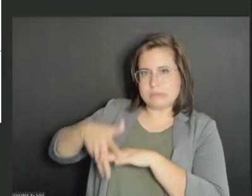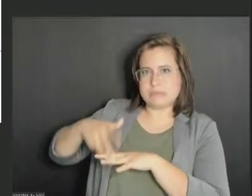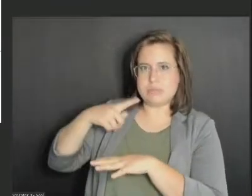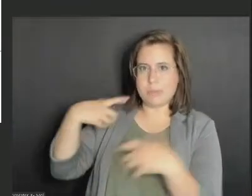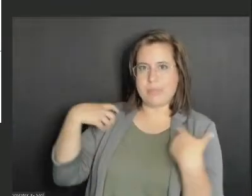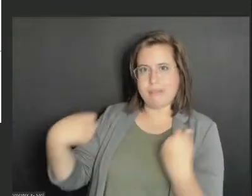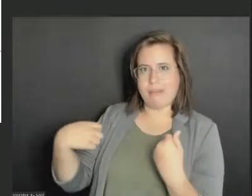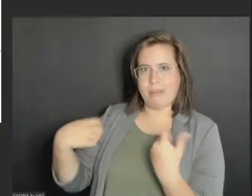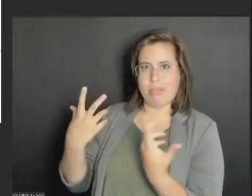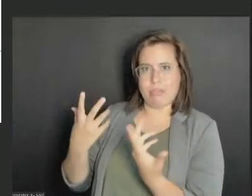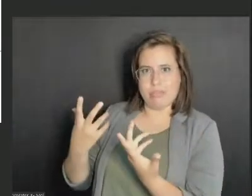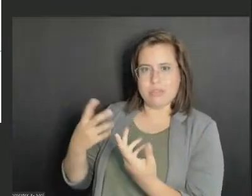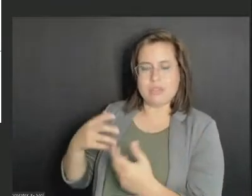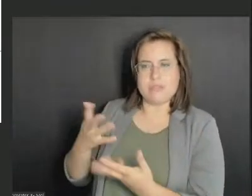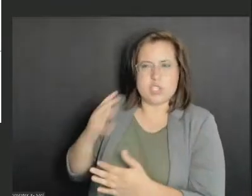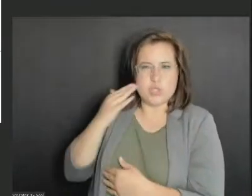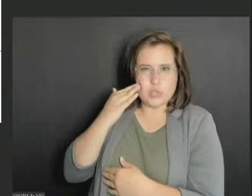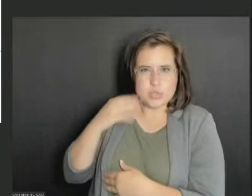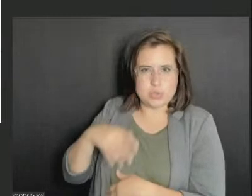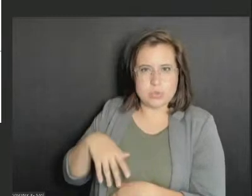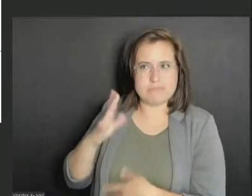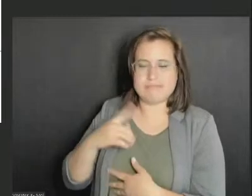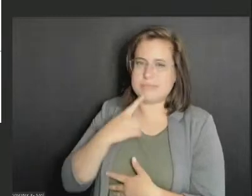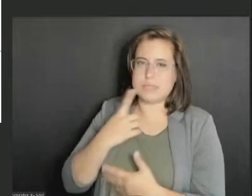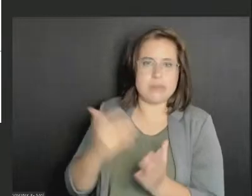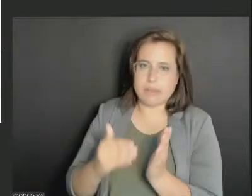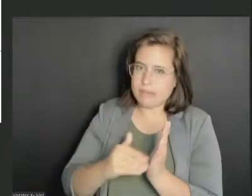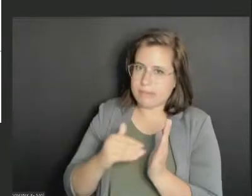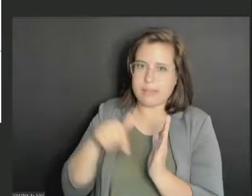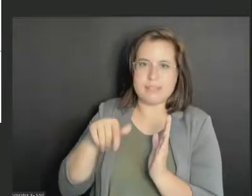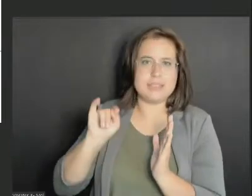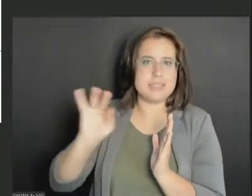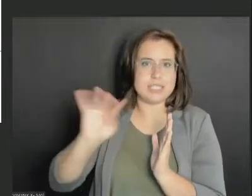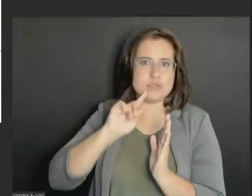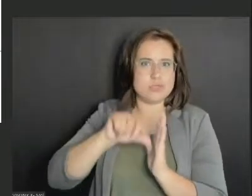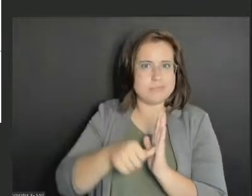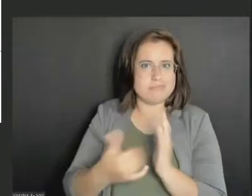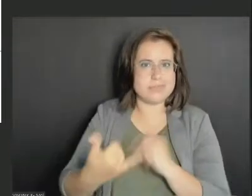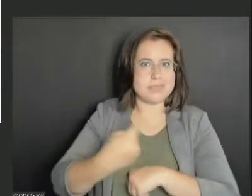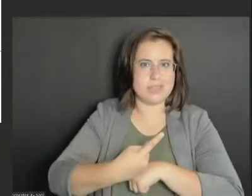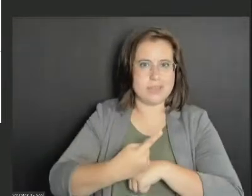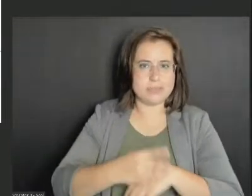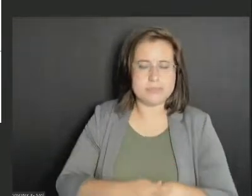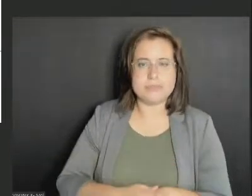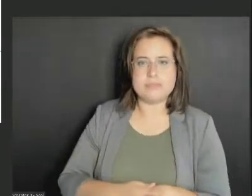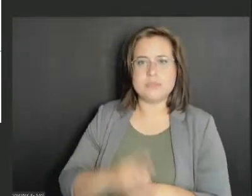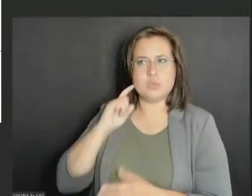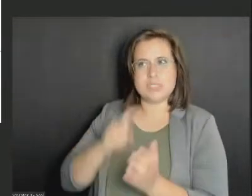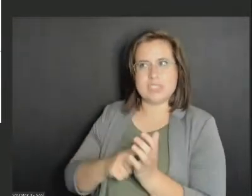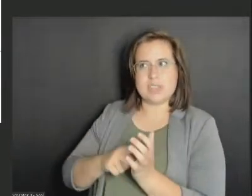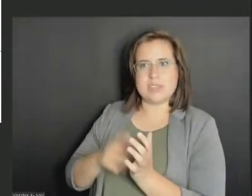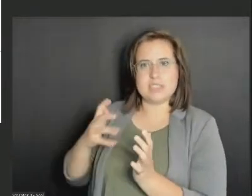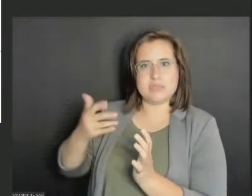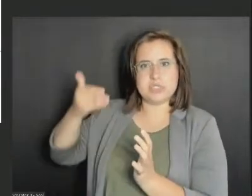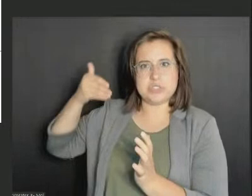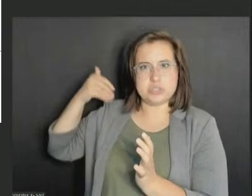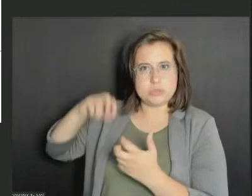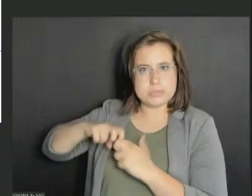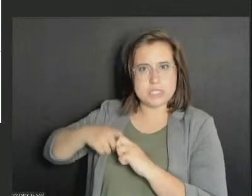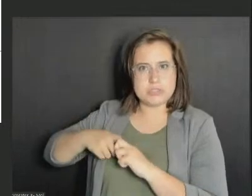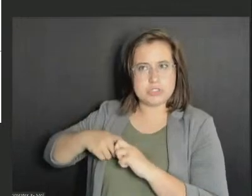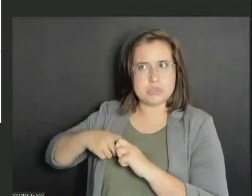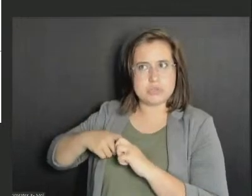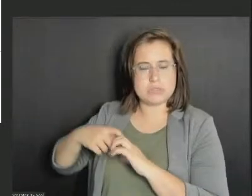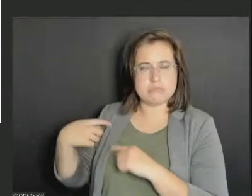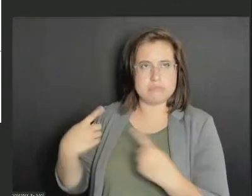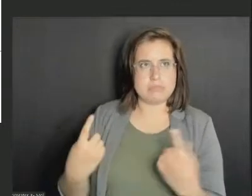sectors. This has been stated over and over again by our task force members today. Recognizing this, we recommend the federal government convene